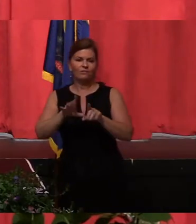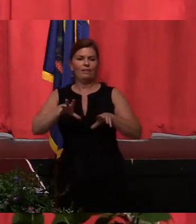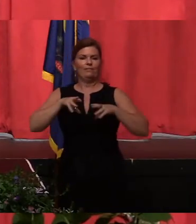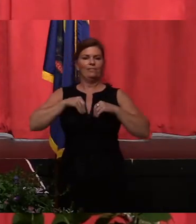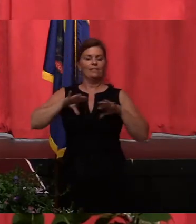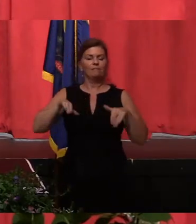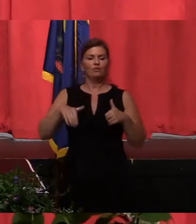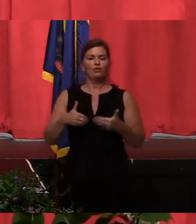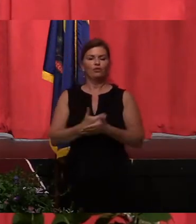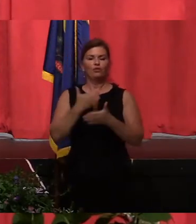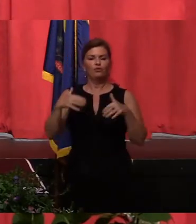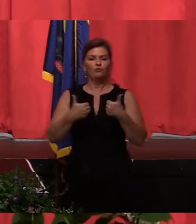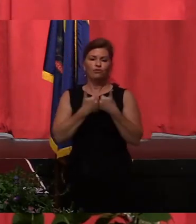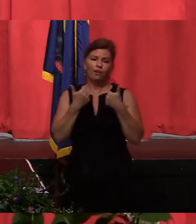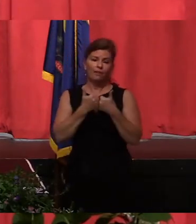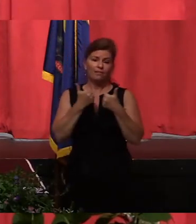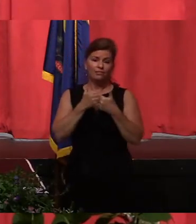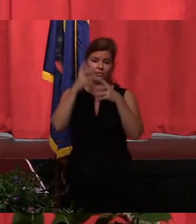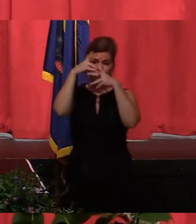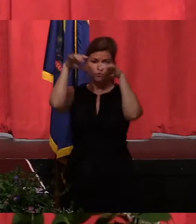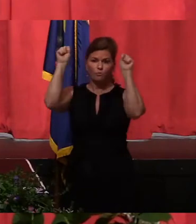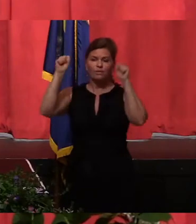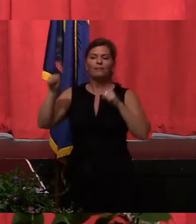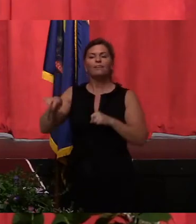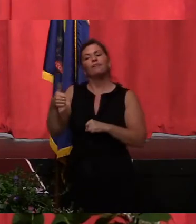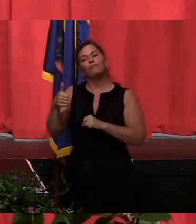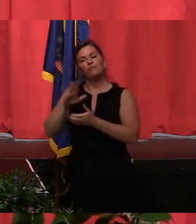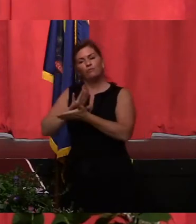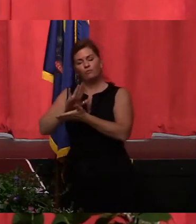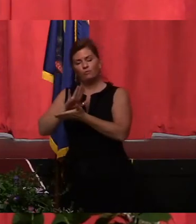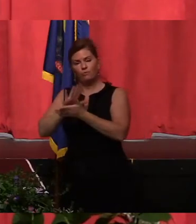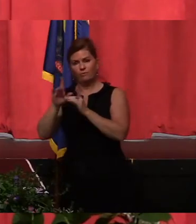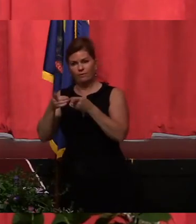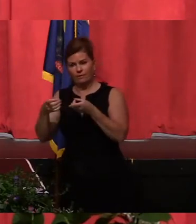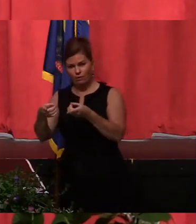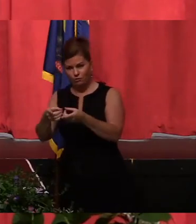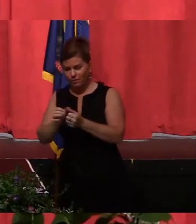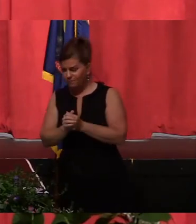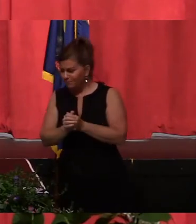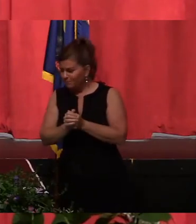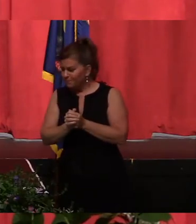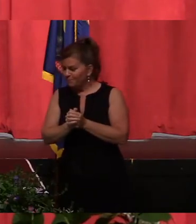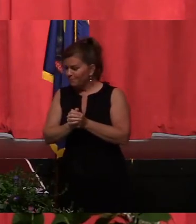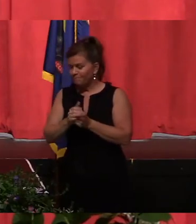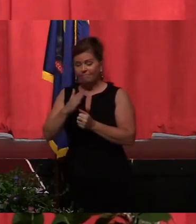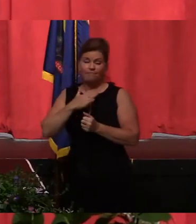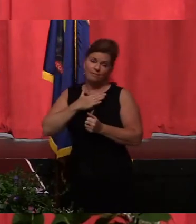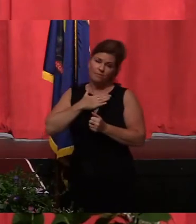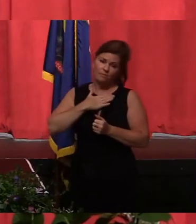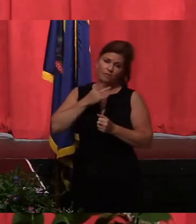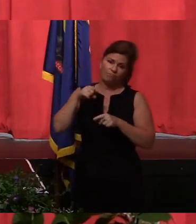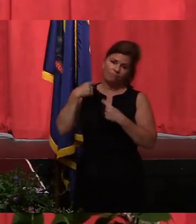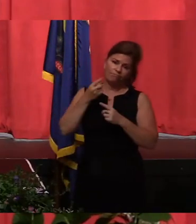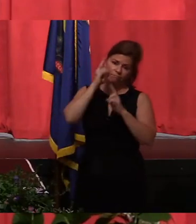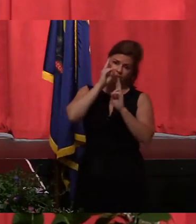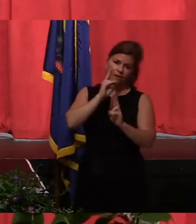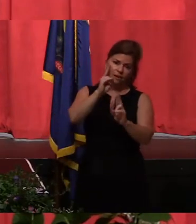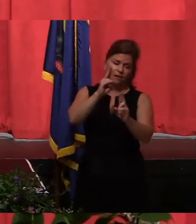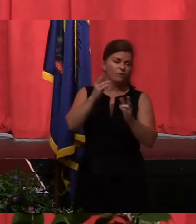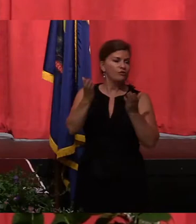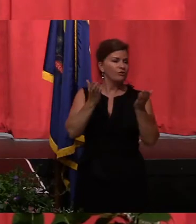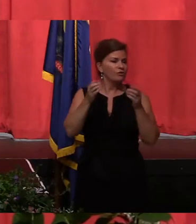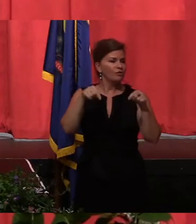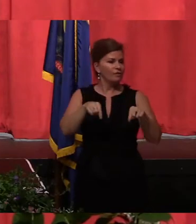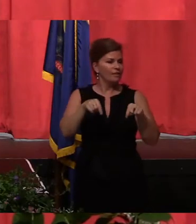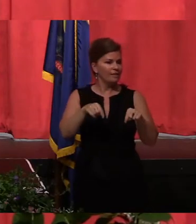as superintendent in another school system. It has certainly been my honor to serve as your superintendent. Members